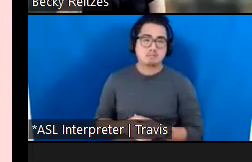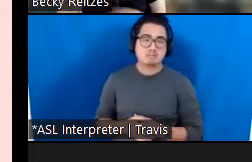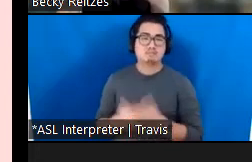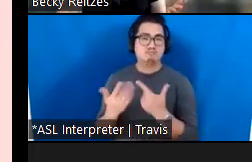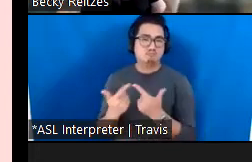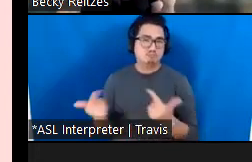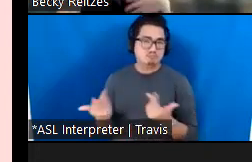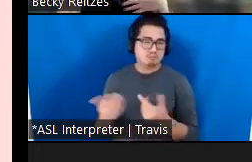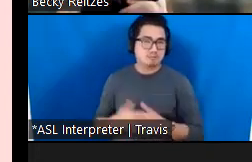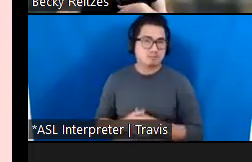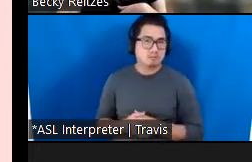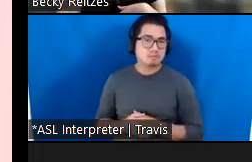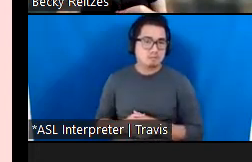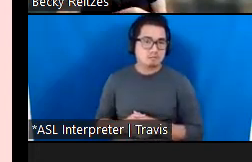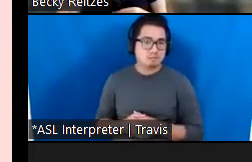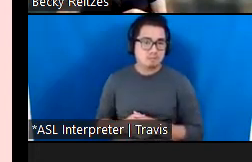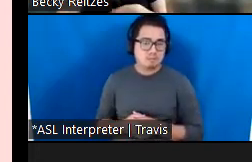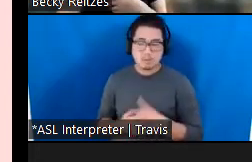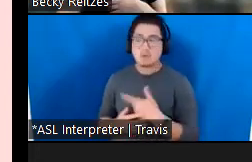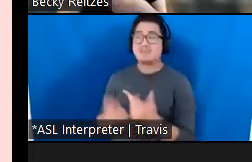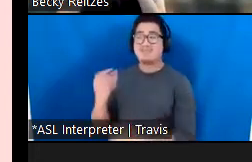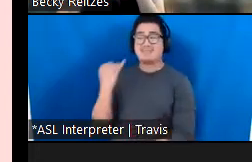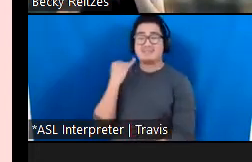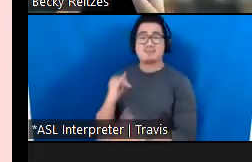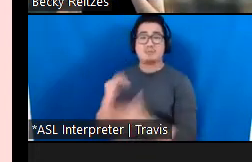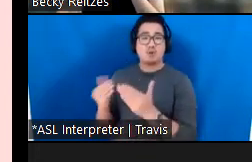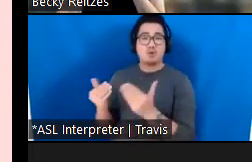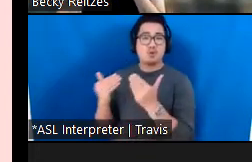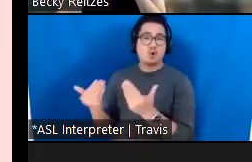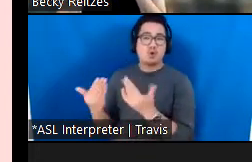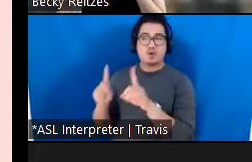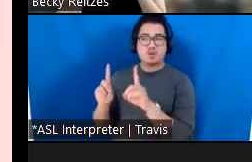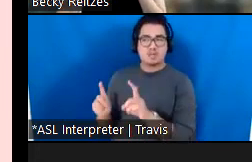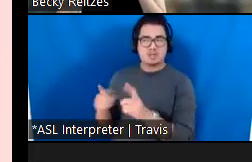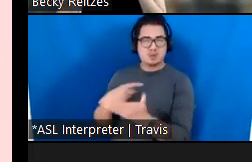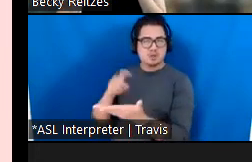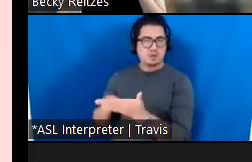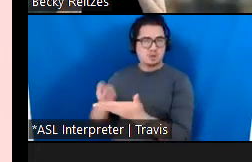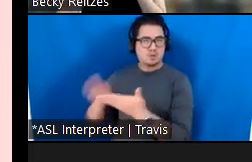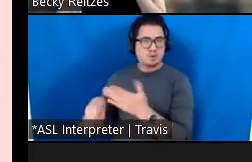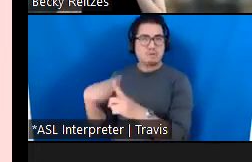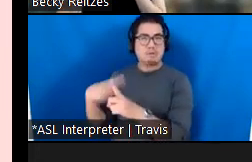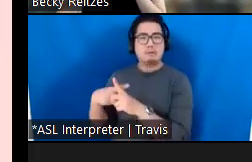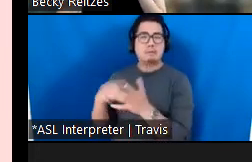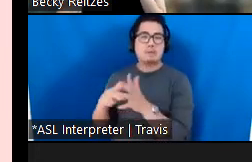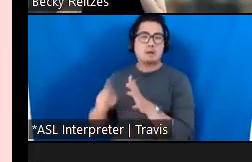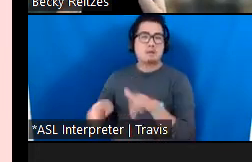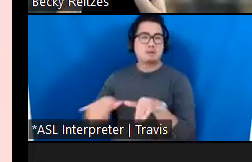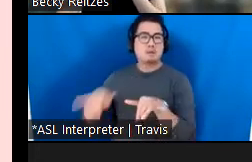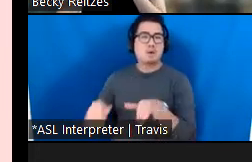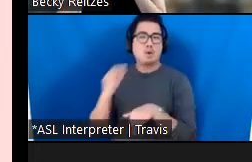then if they test positive, they need to stay home. And then they also need to stay home if someone in their household tests positive or has been diagnosed